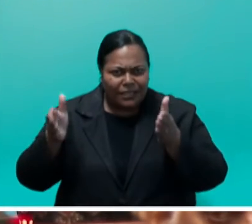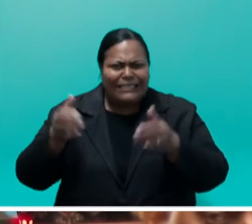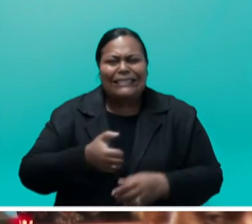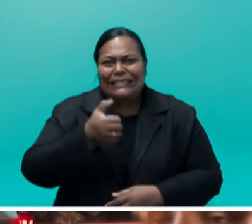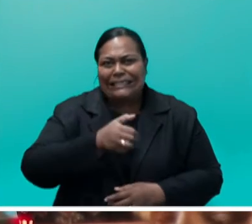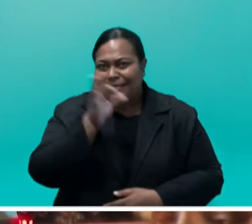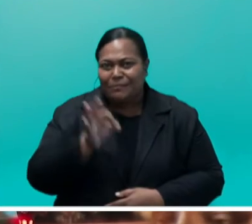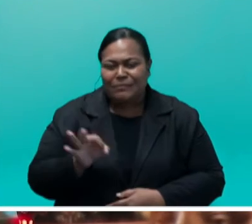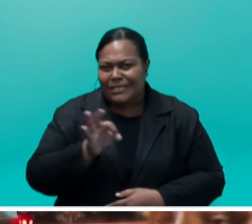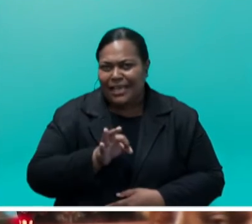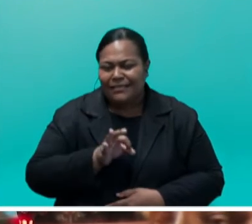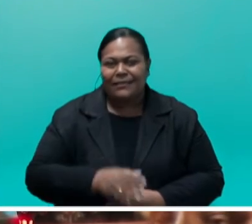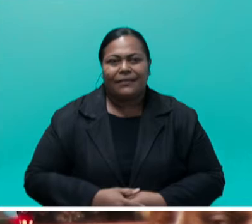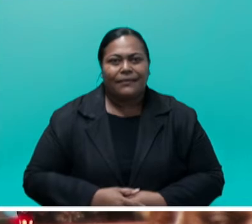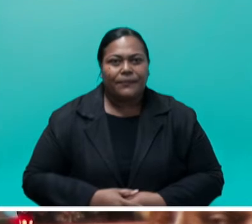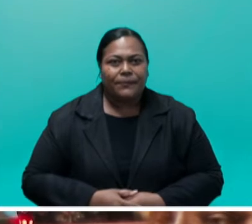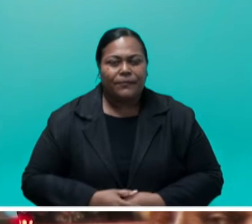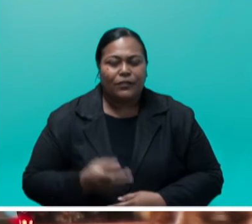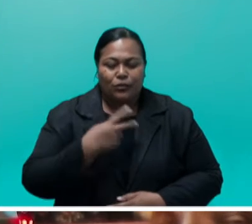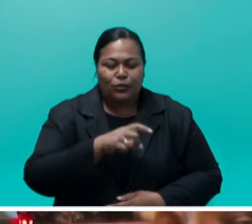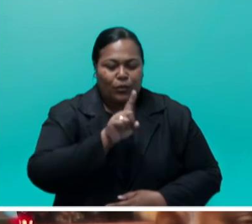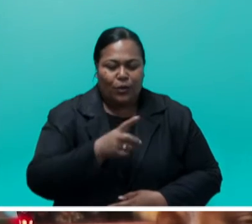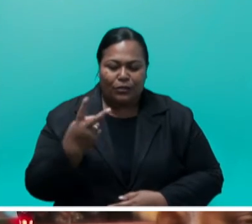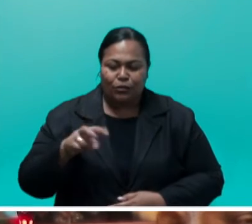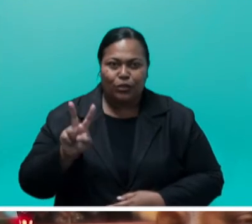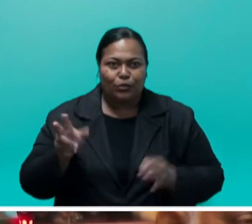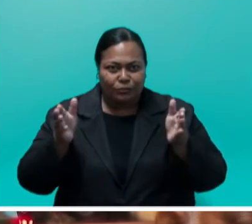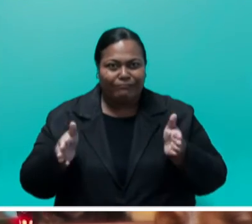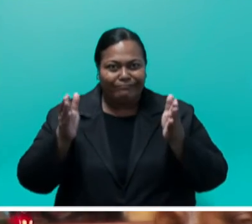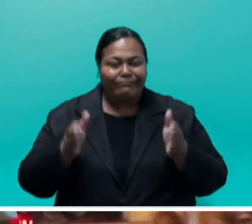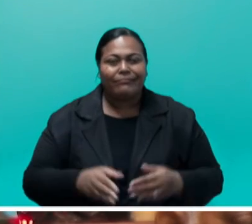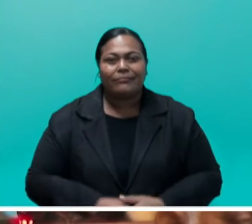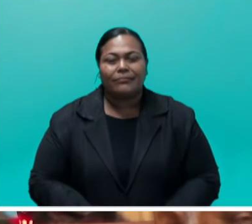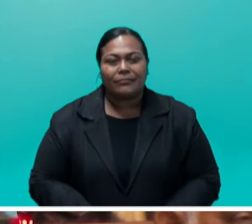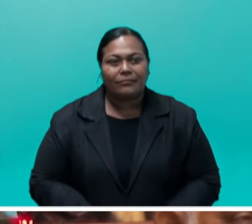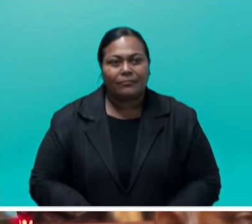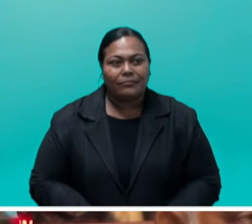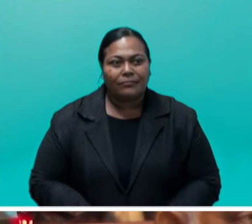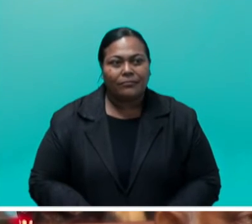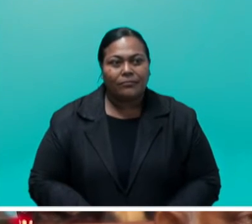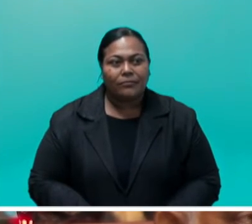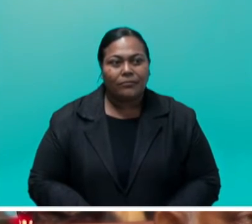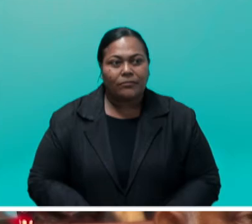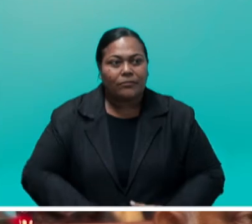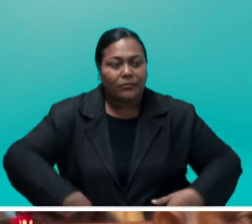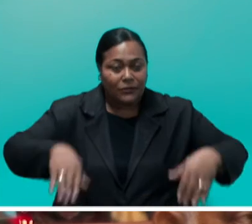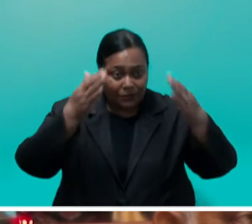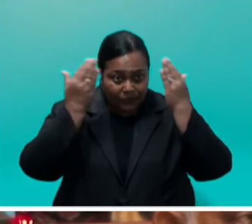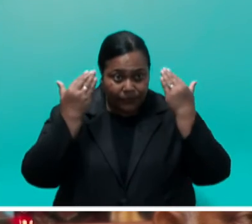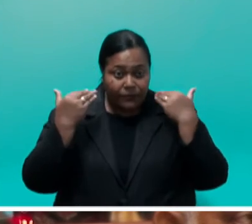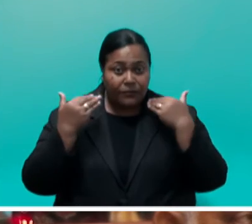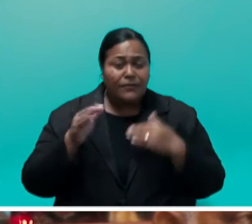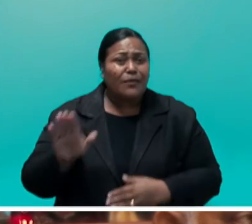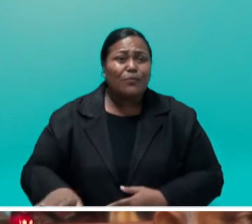16% in the 2021 to 2022 period. Mr. Speaker, sir,